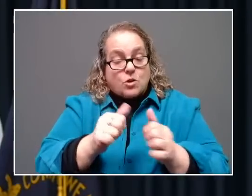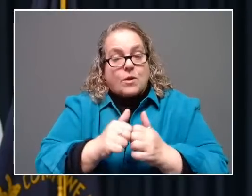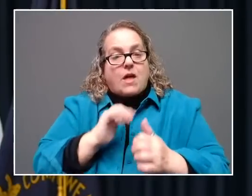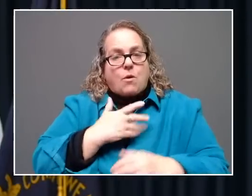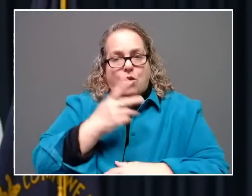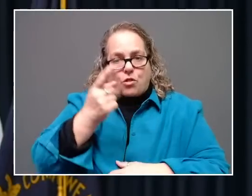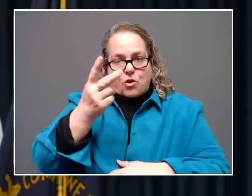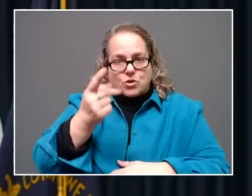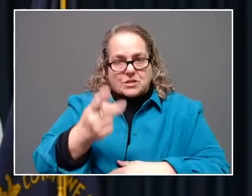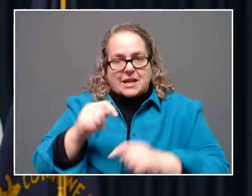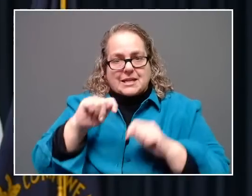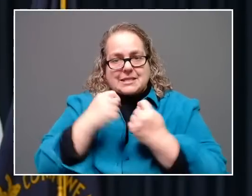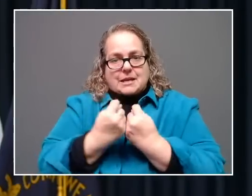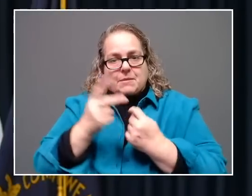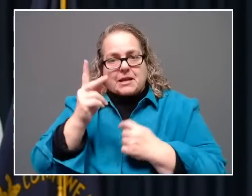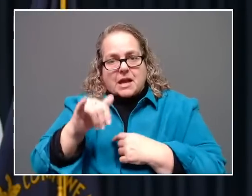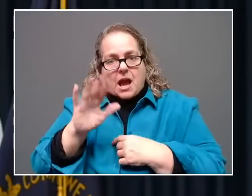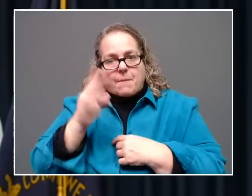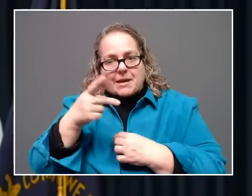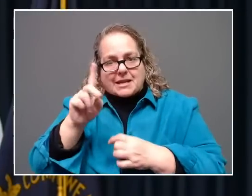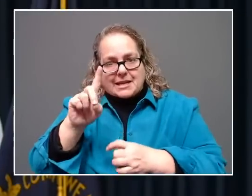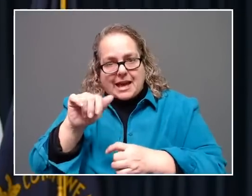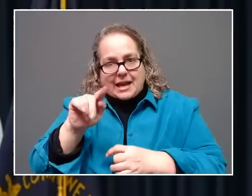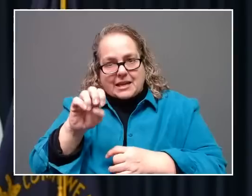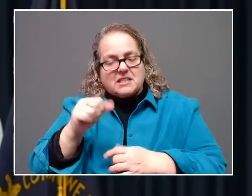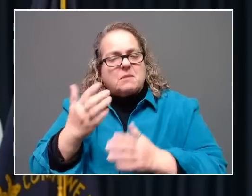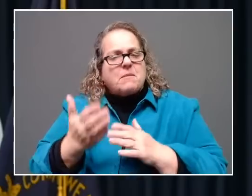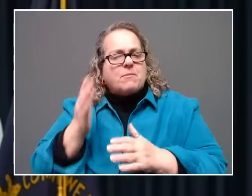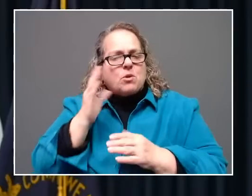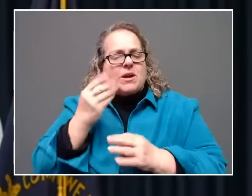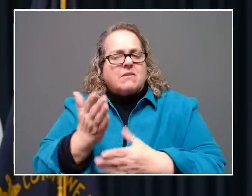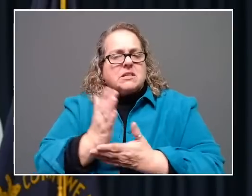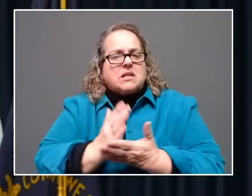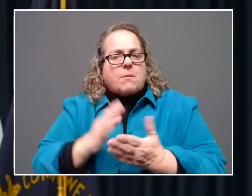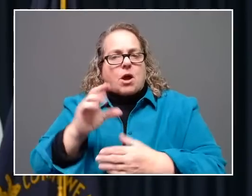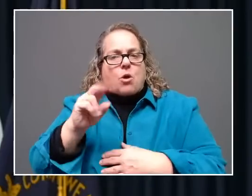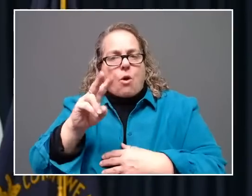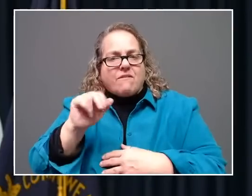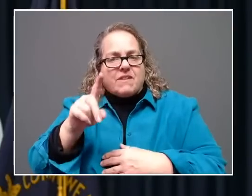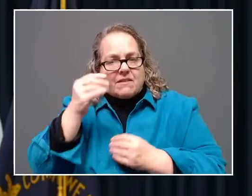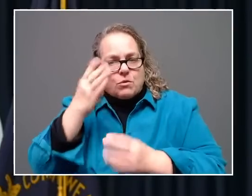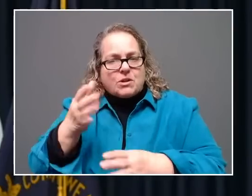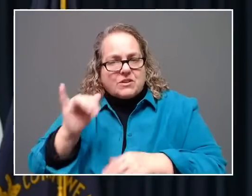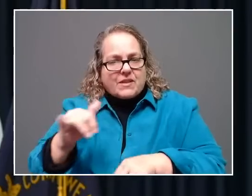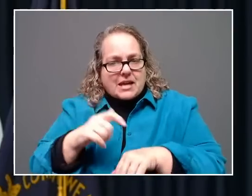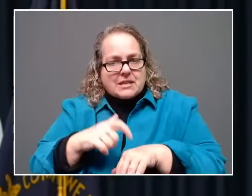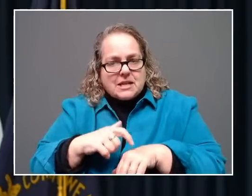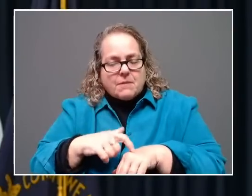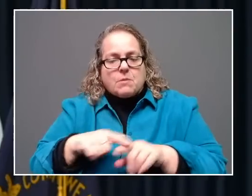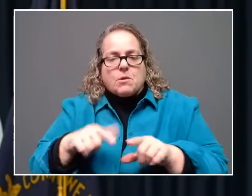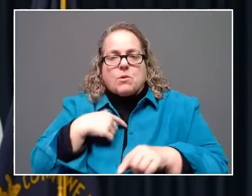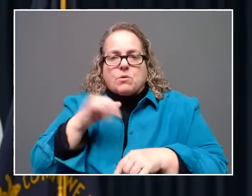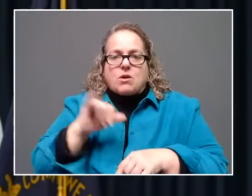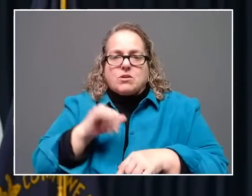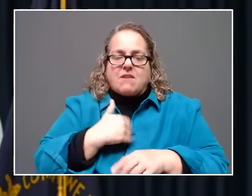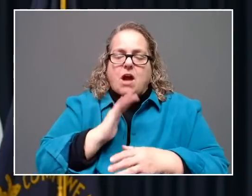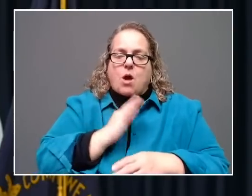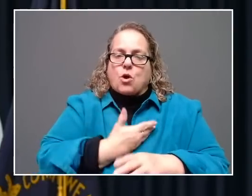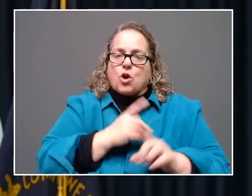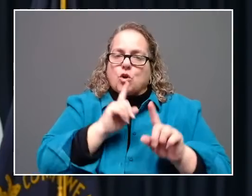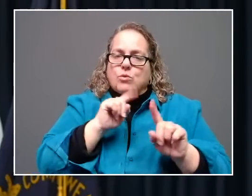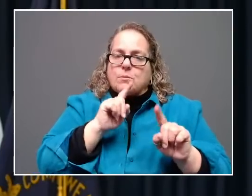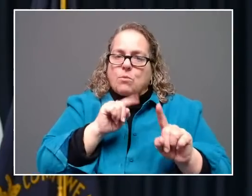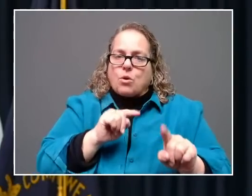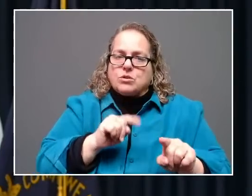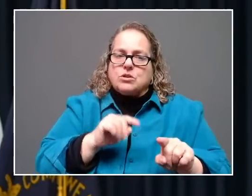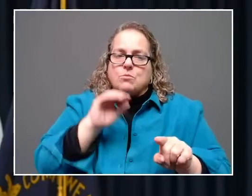Kentucky updates. We may provide COVID information at that time. We will also have our reports put online